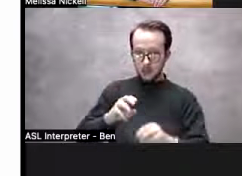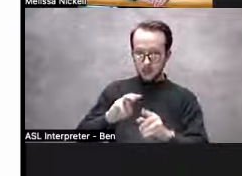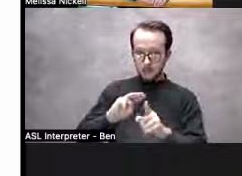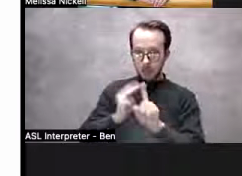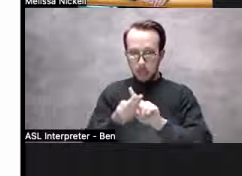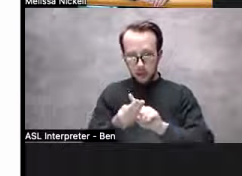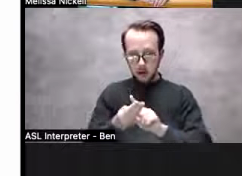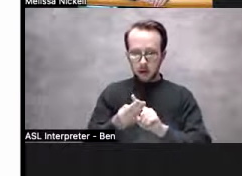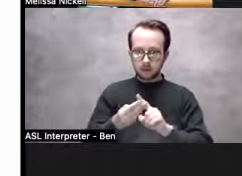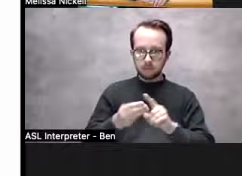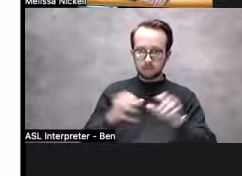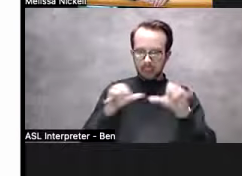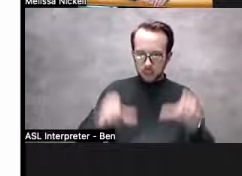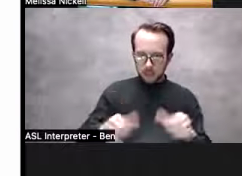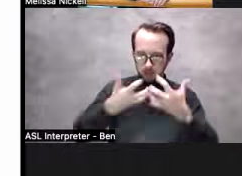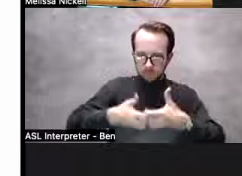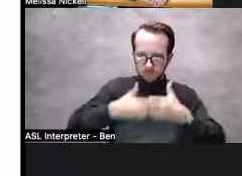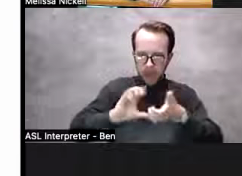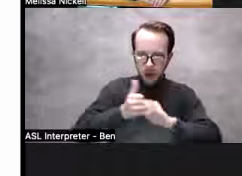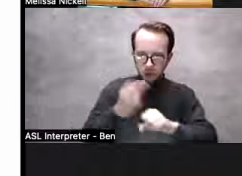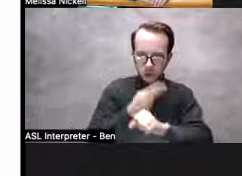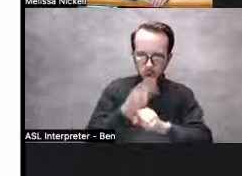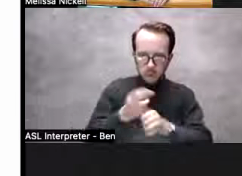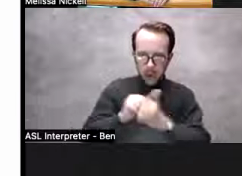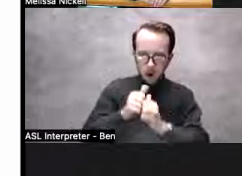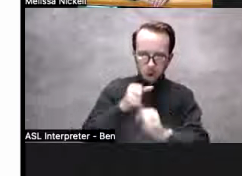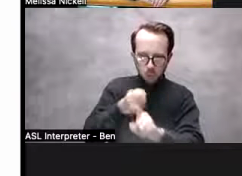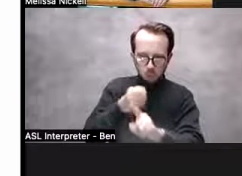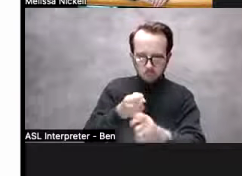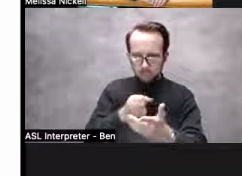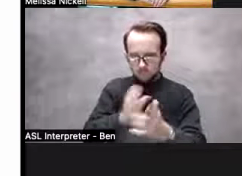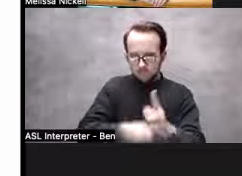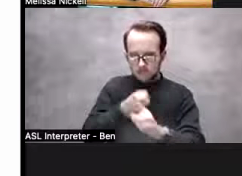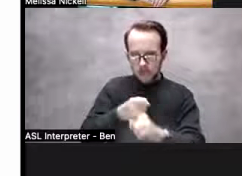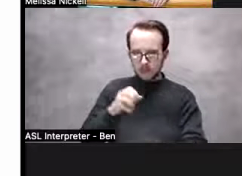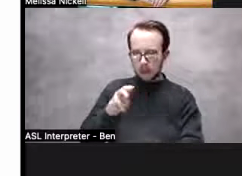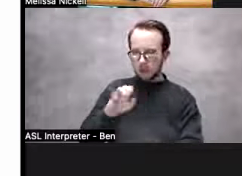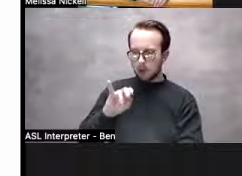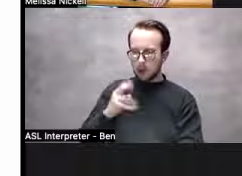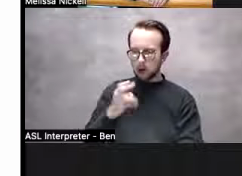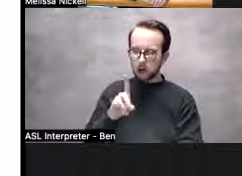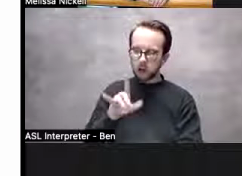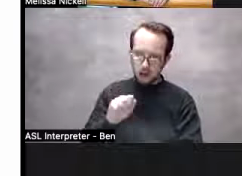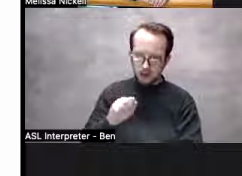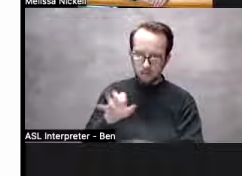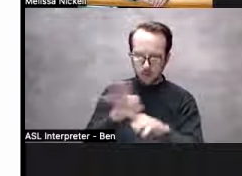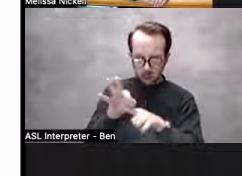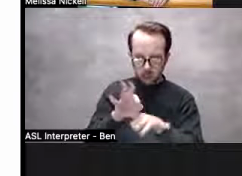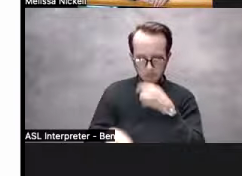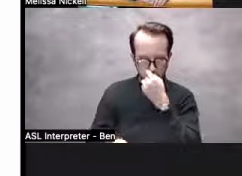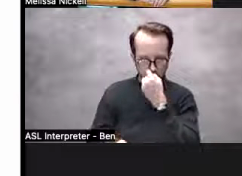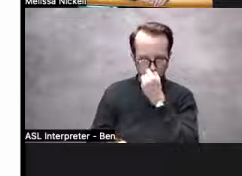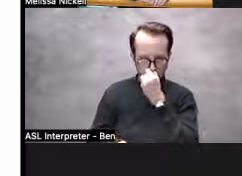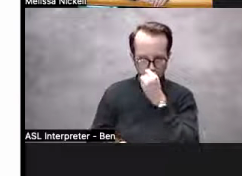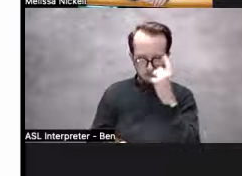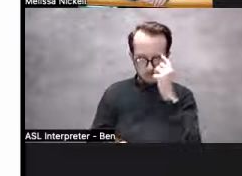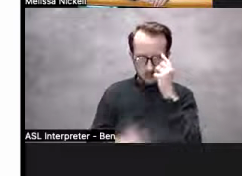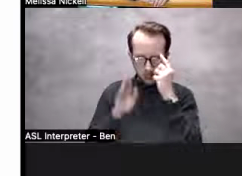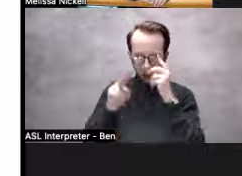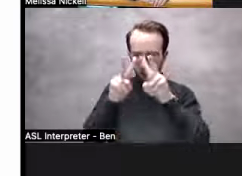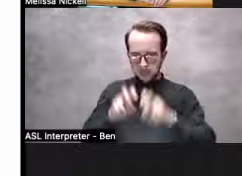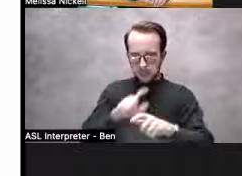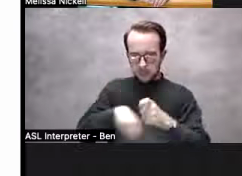different drugs are really affecting mitochondrial function in these different endpoints. And then he's going to look specifically at a particular